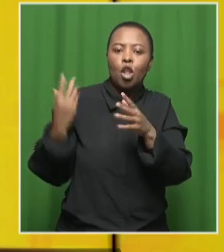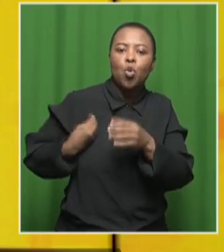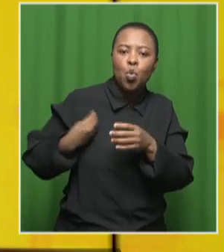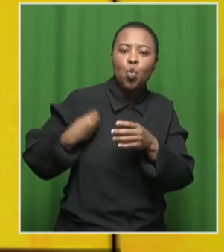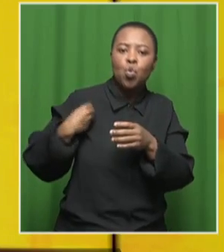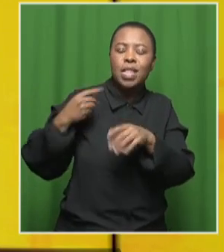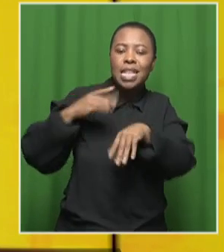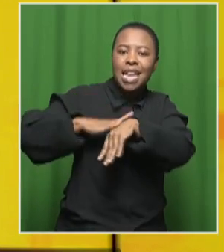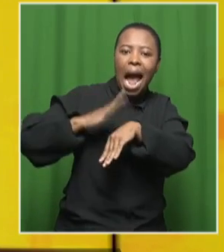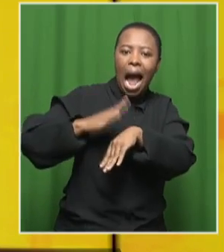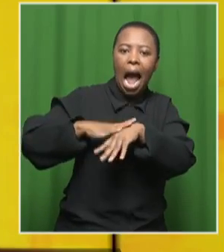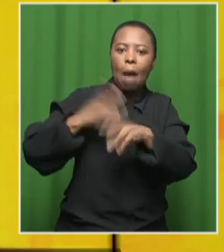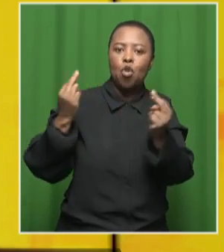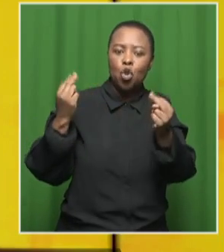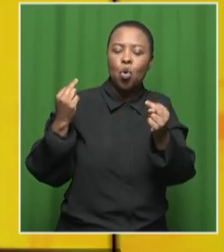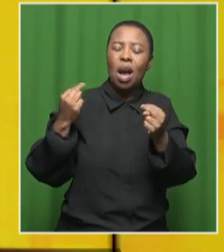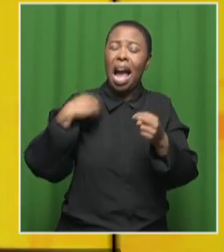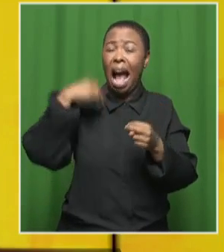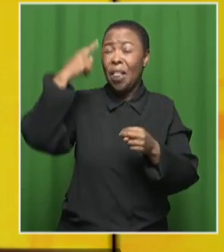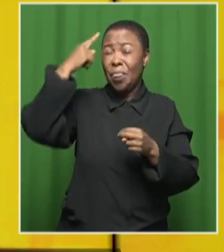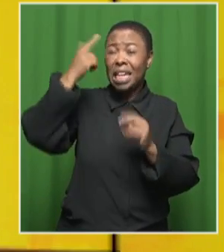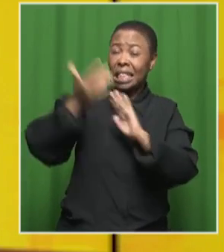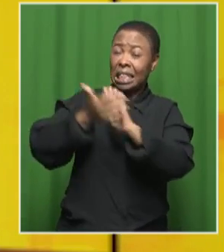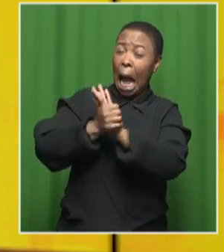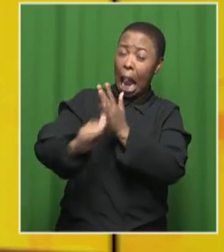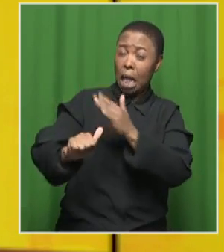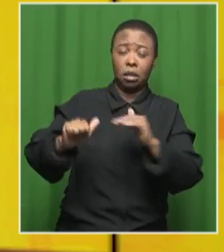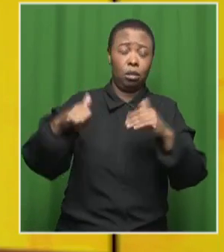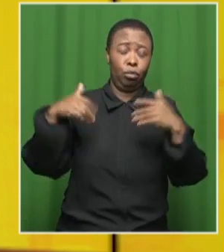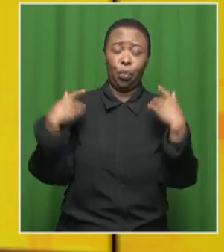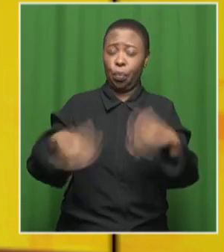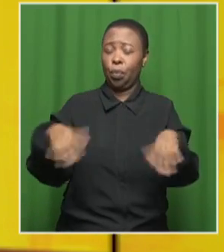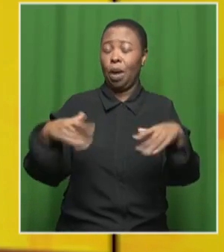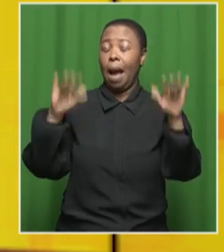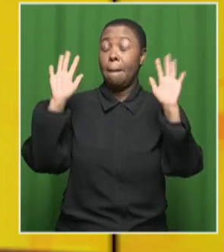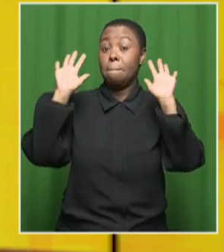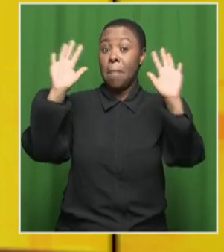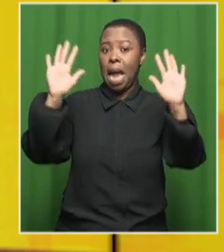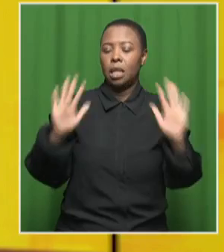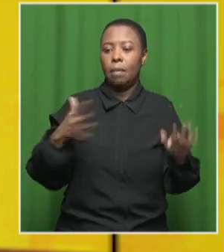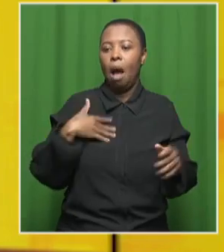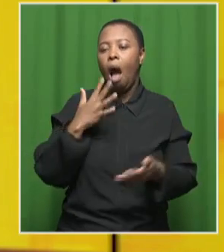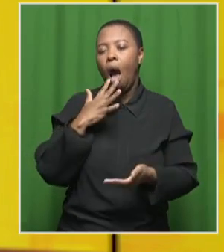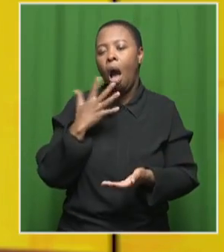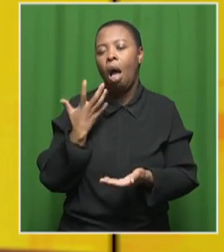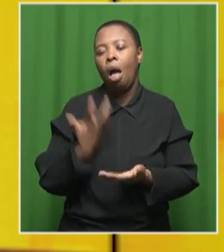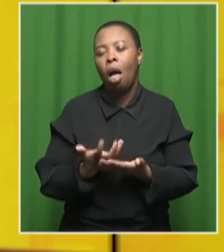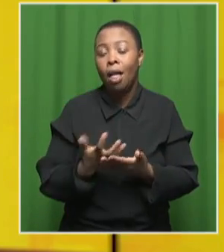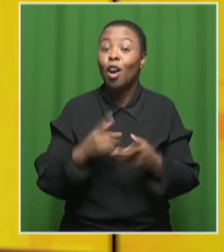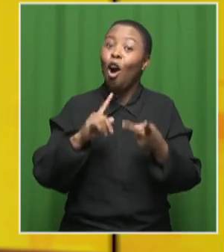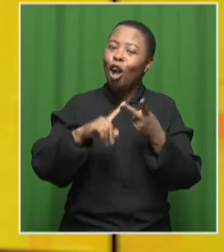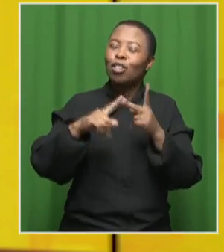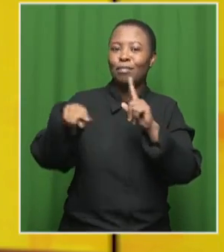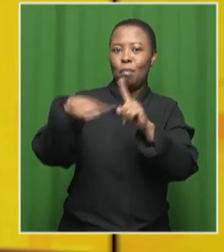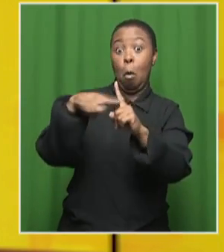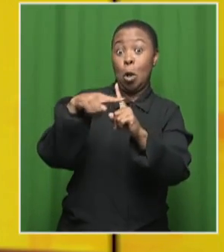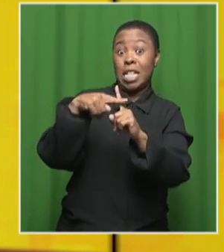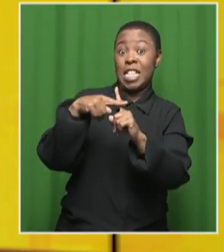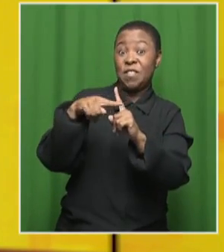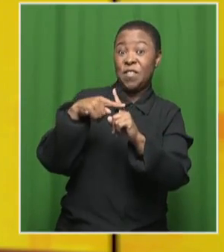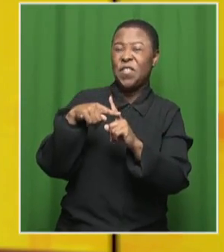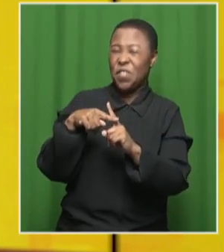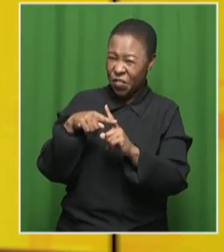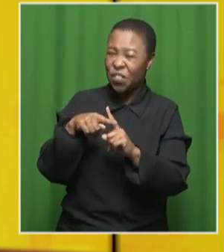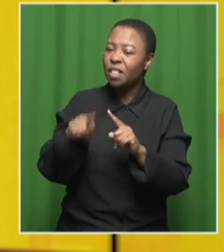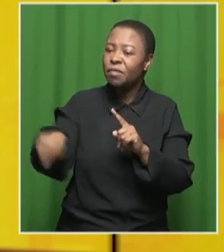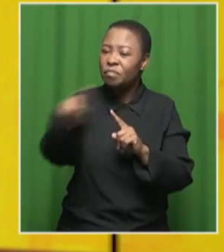think the talent is amazing. I'm very impressed and optimistic about the emerging filmmakers and what they